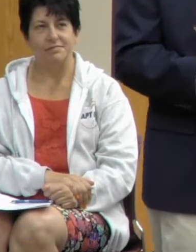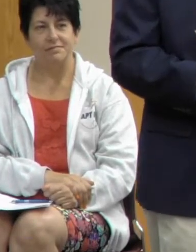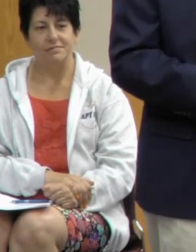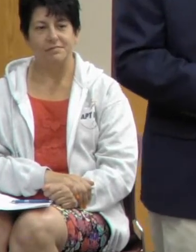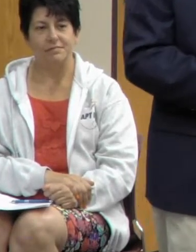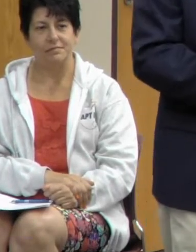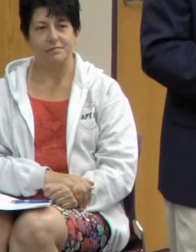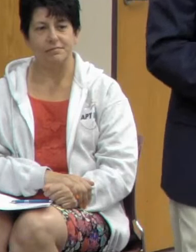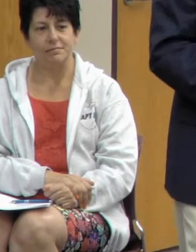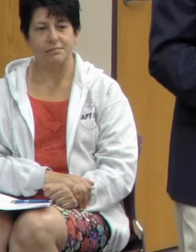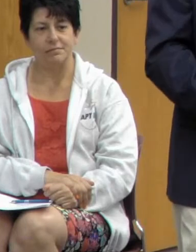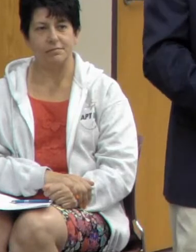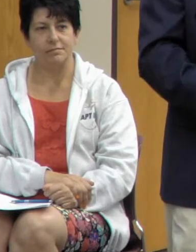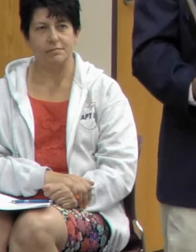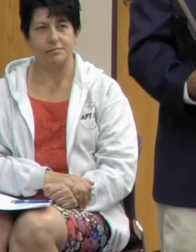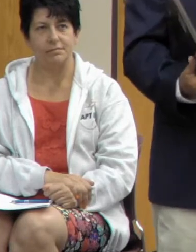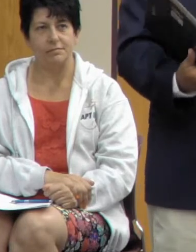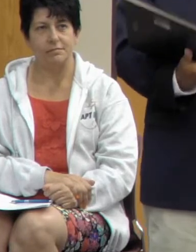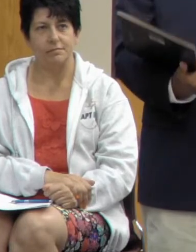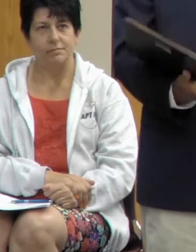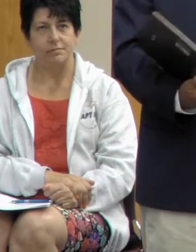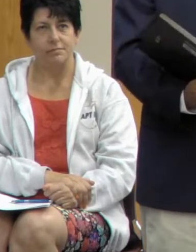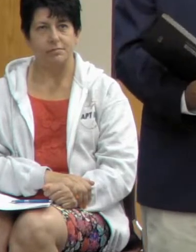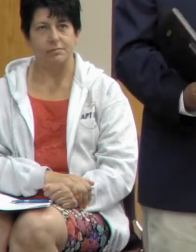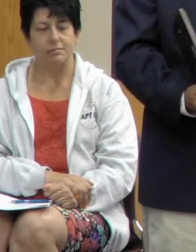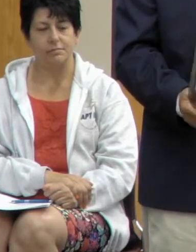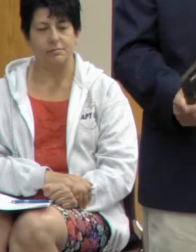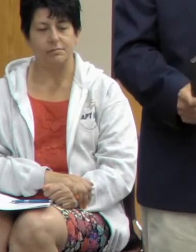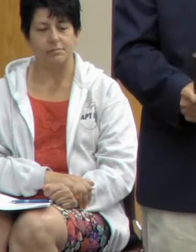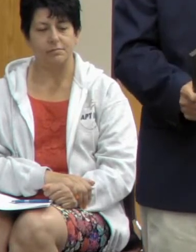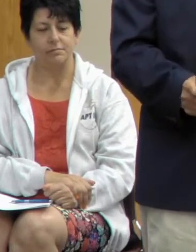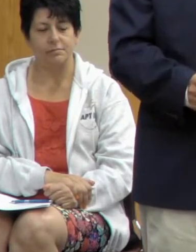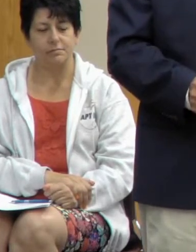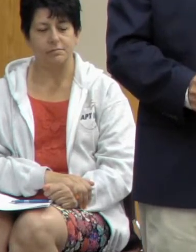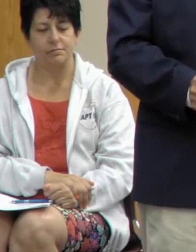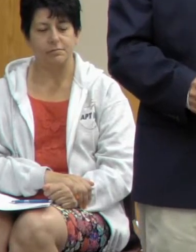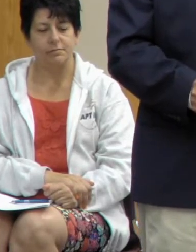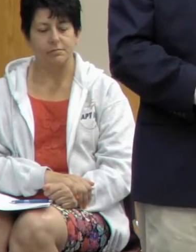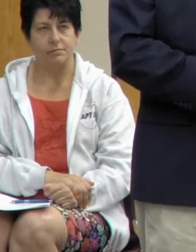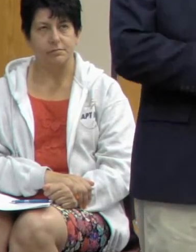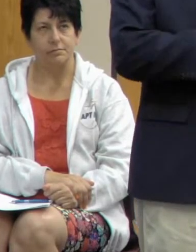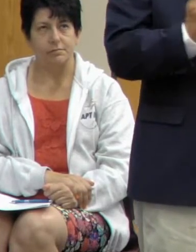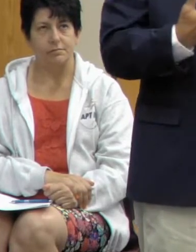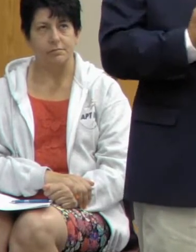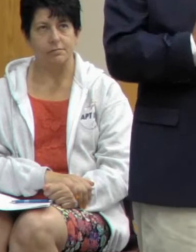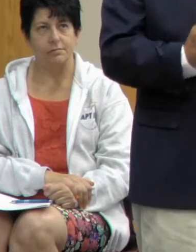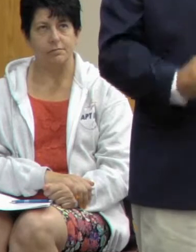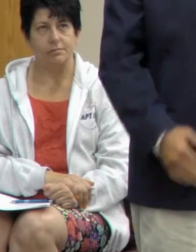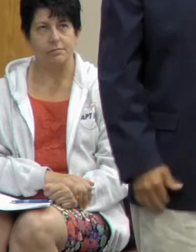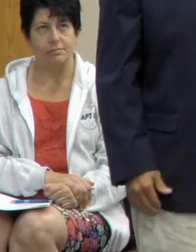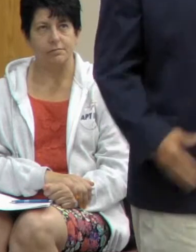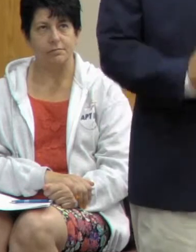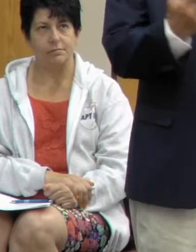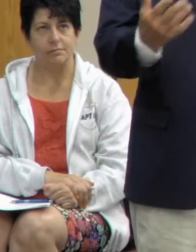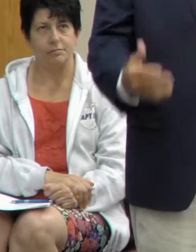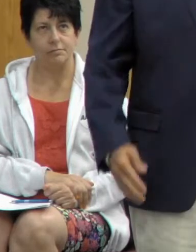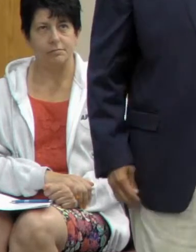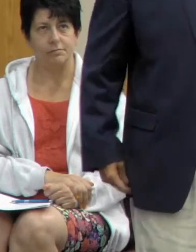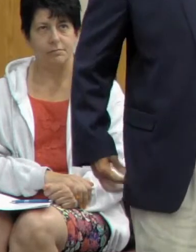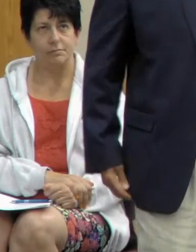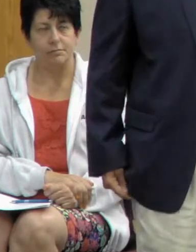has just been so good to me, and to receive this award, and the Nias family and Walter Nias, what he stood for